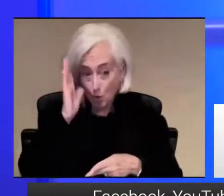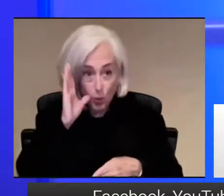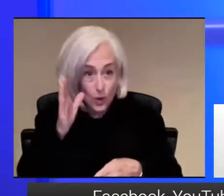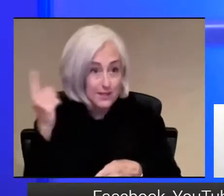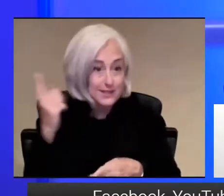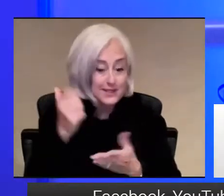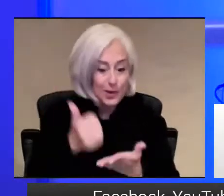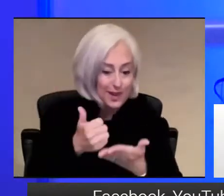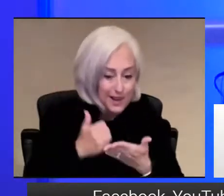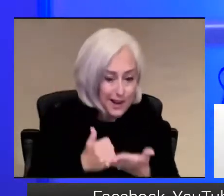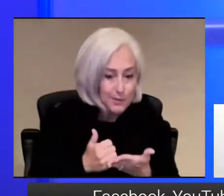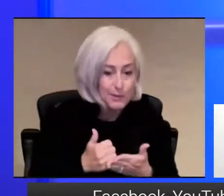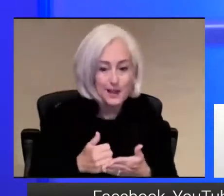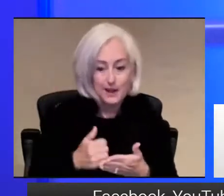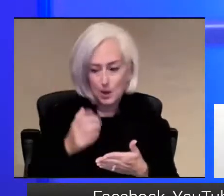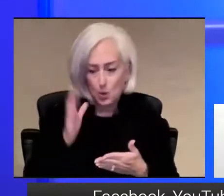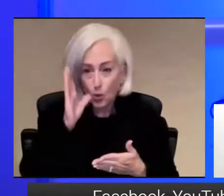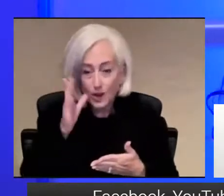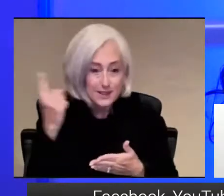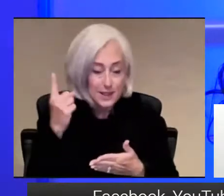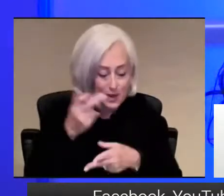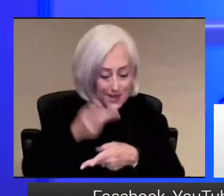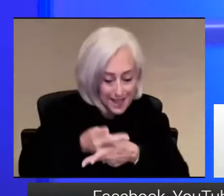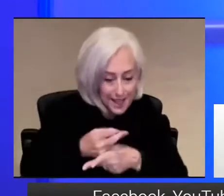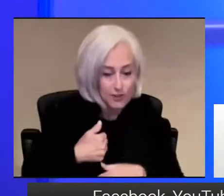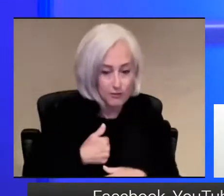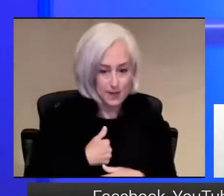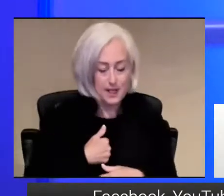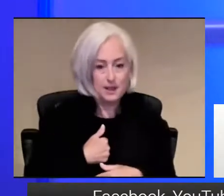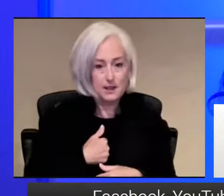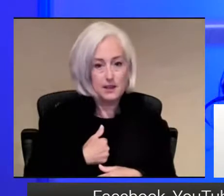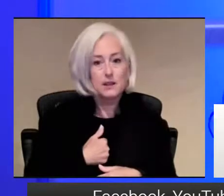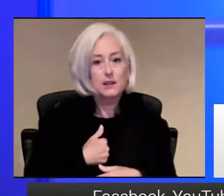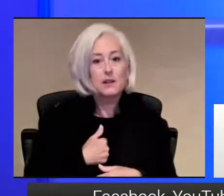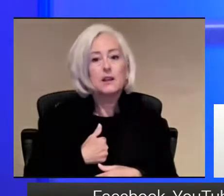provider and a clinician, we have to be purposeful about